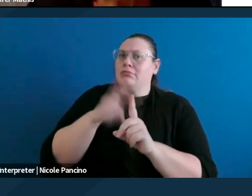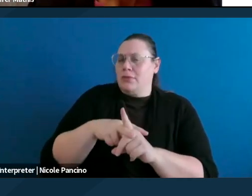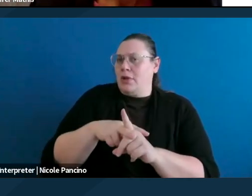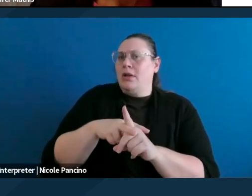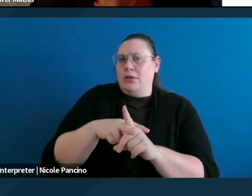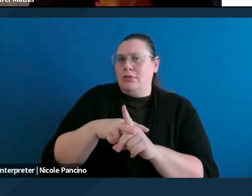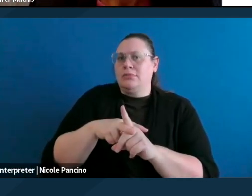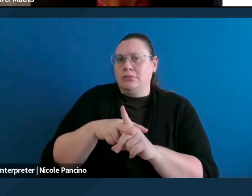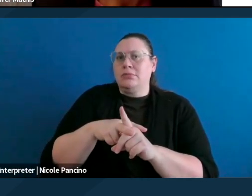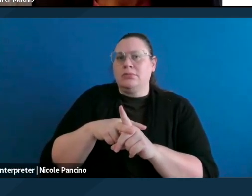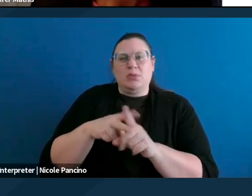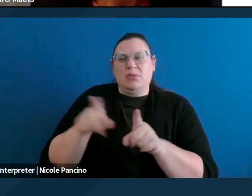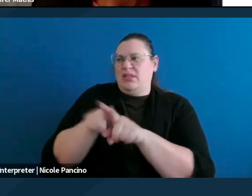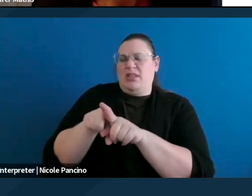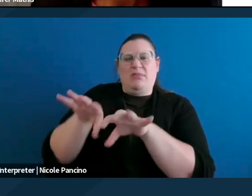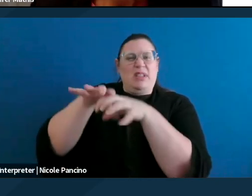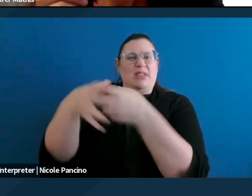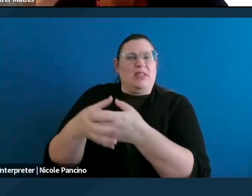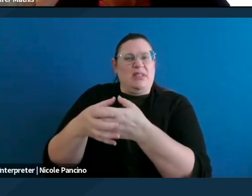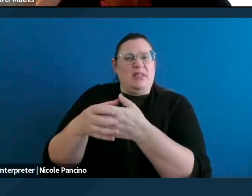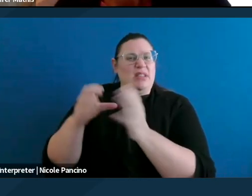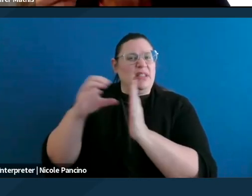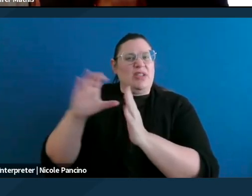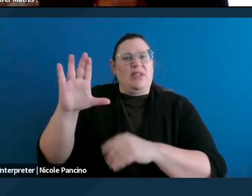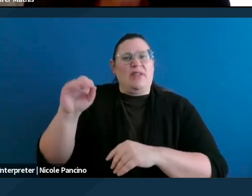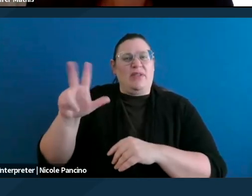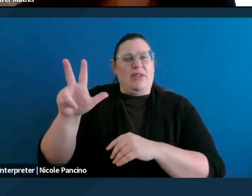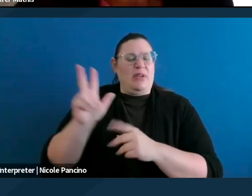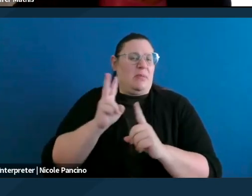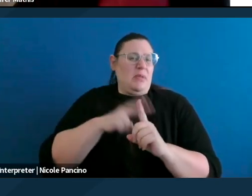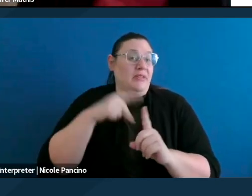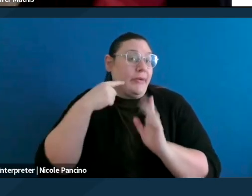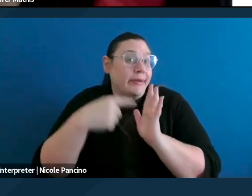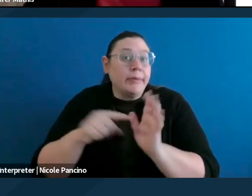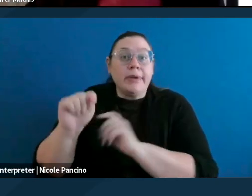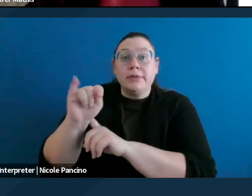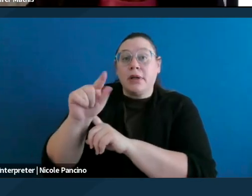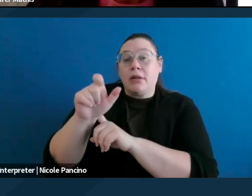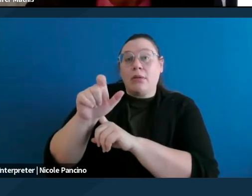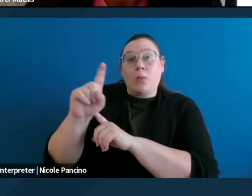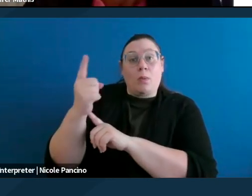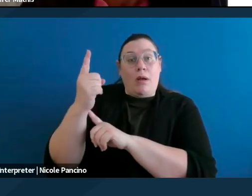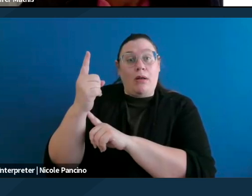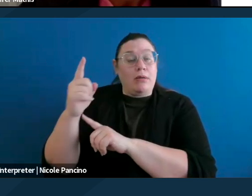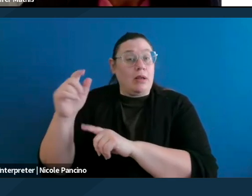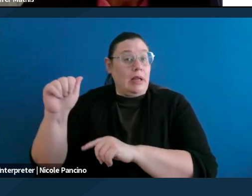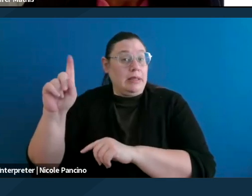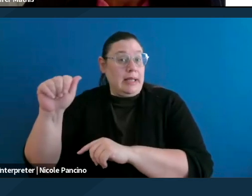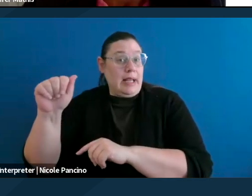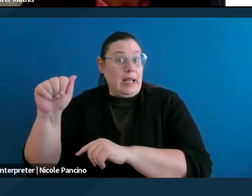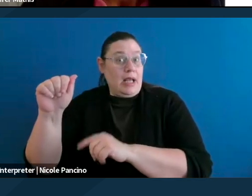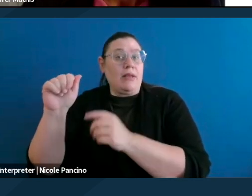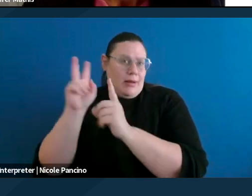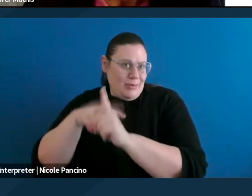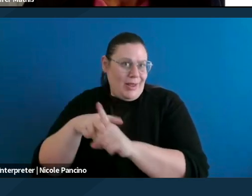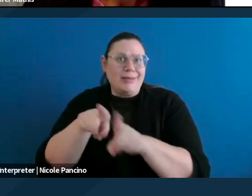same entities that Section 503 applies to. For example, Title I of the ADA applies to them as